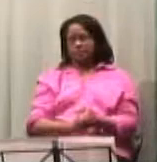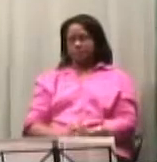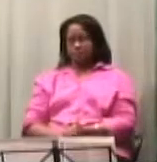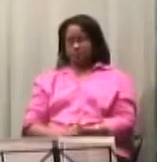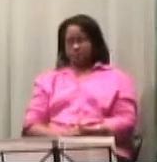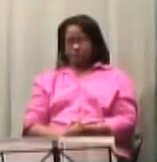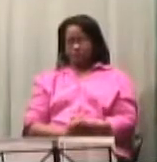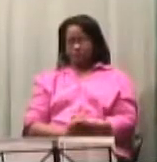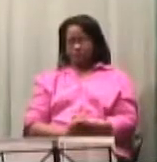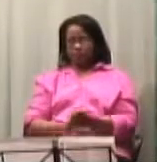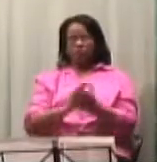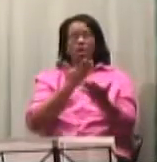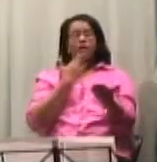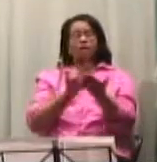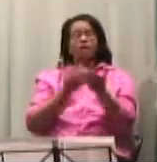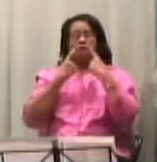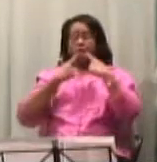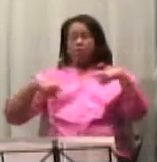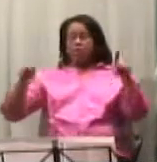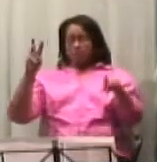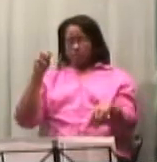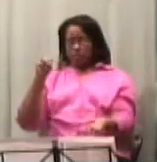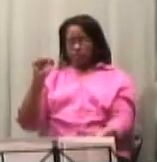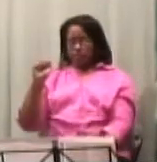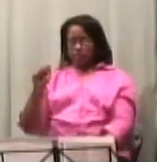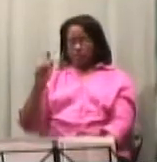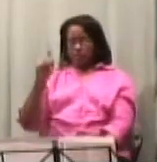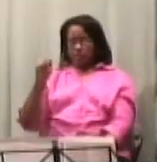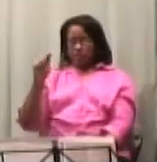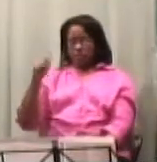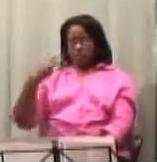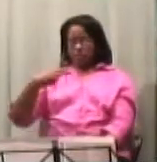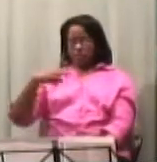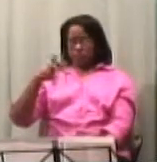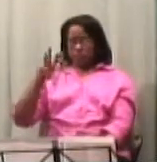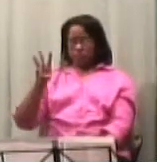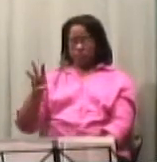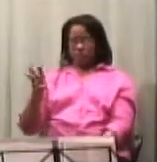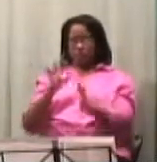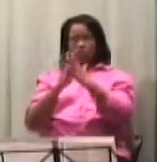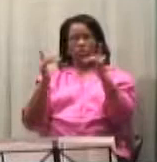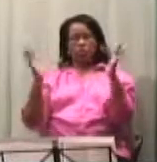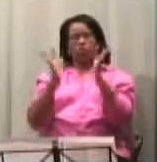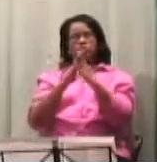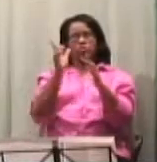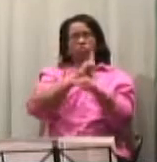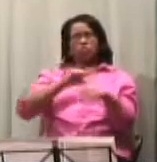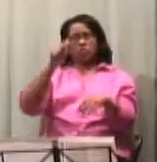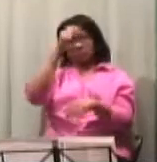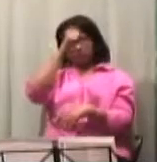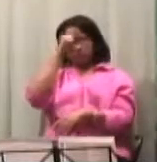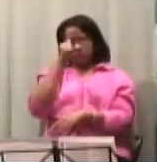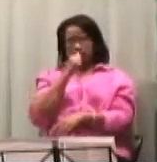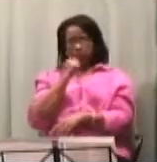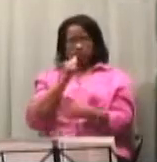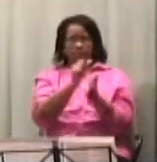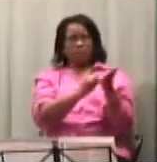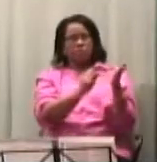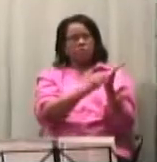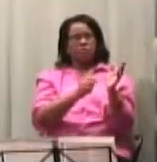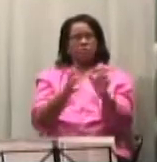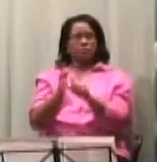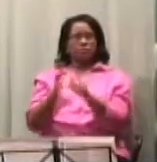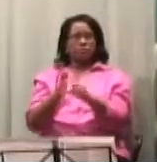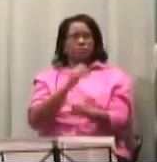And with your spirit. A reading from the Holy Gospel according to Matthew. Glory to you, O